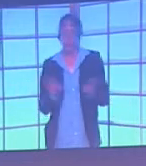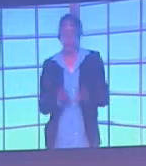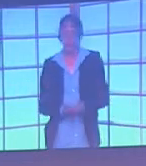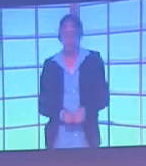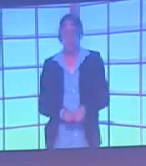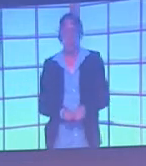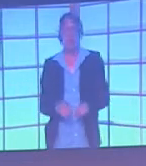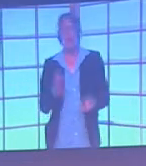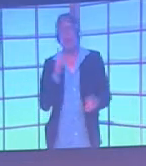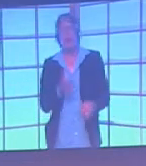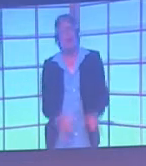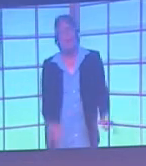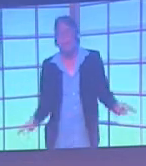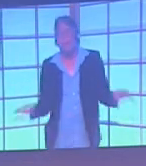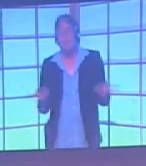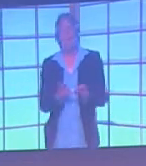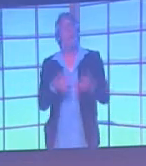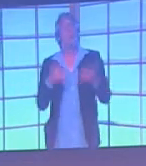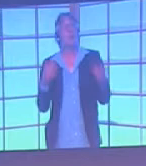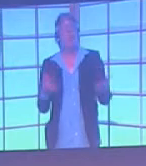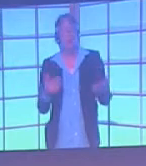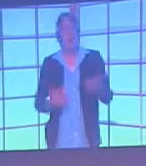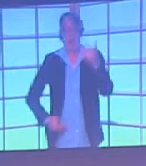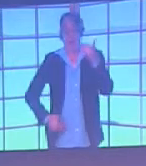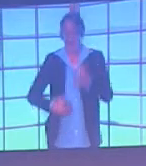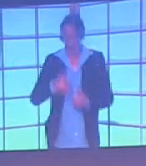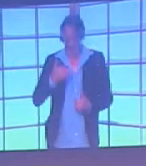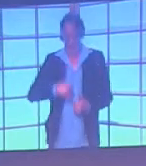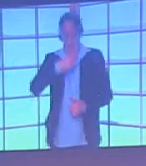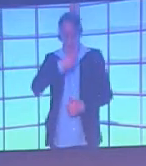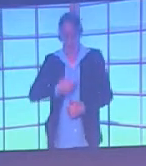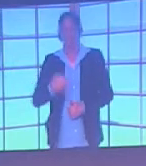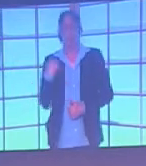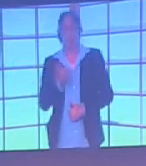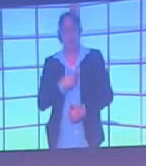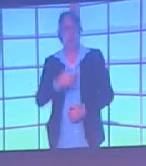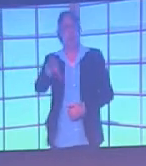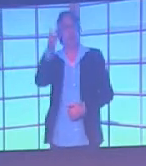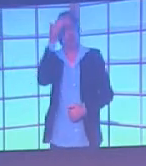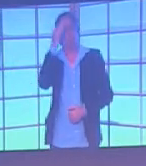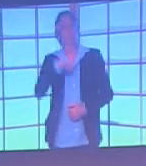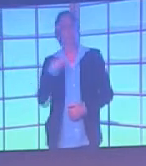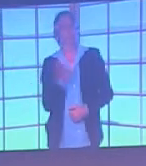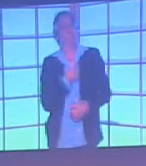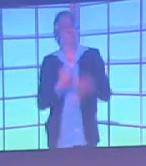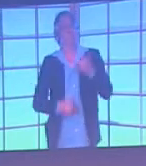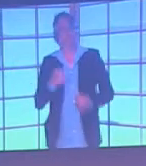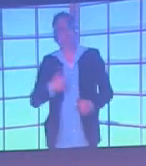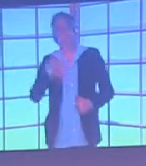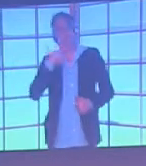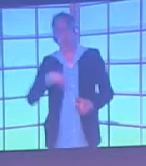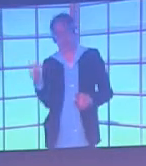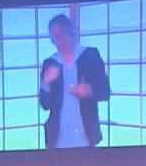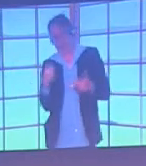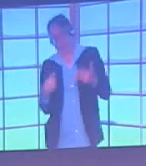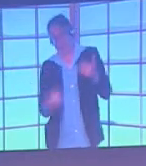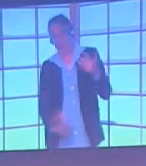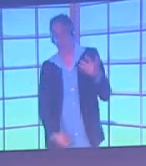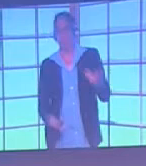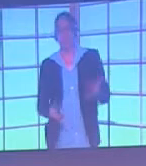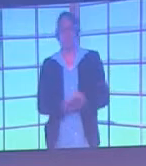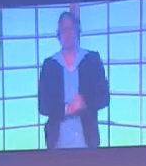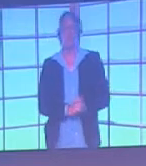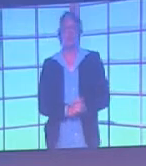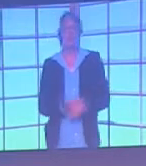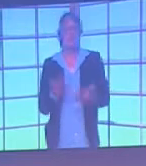We're all always learning. Every one of us here has learned something new over the last few days, and I'm sure we will keep on learning. I hope we